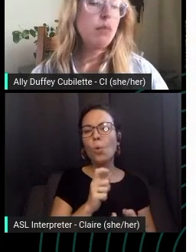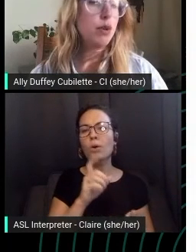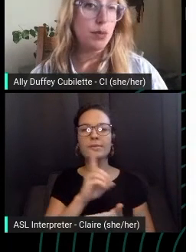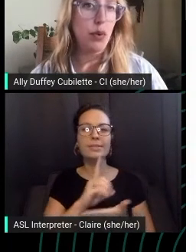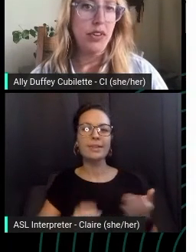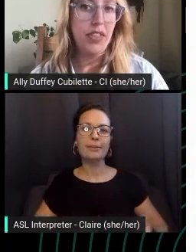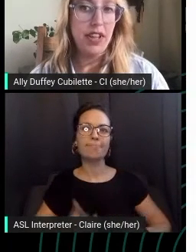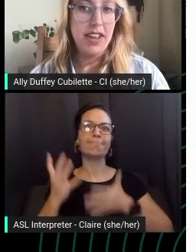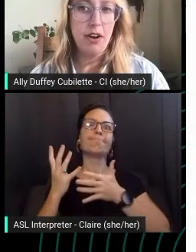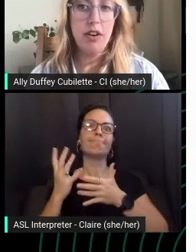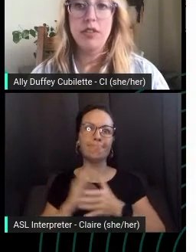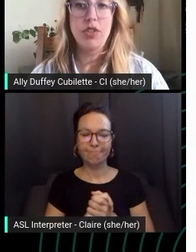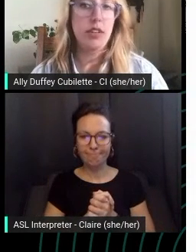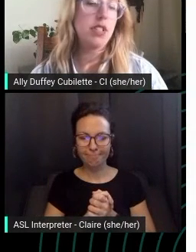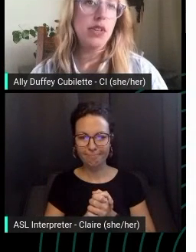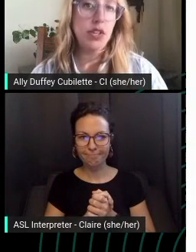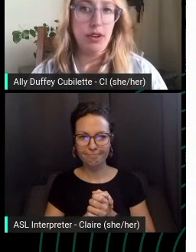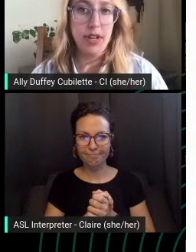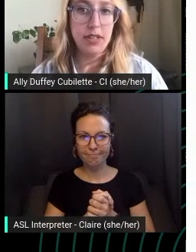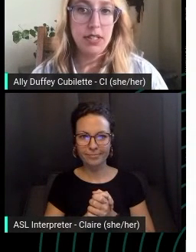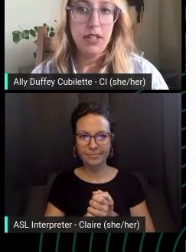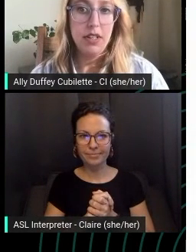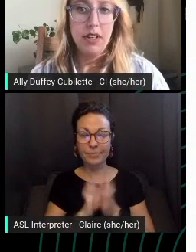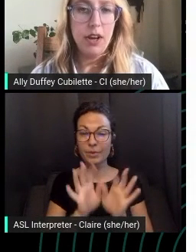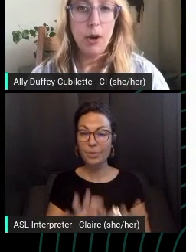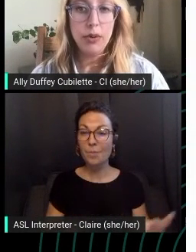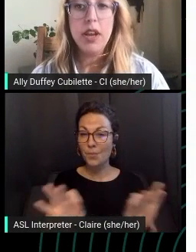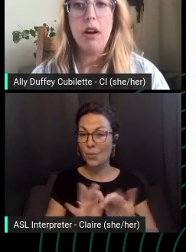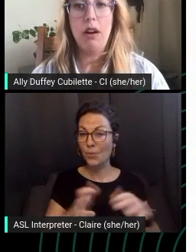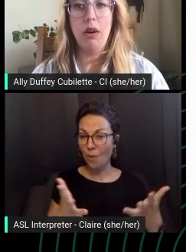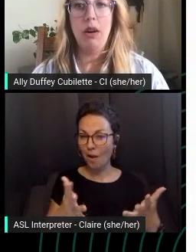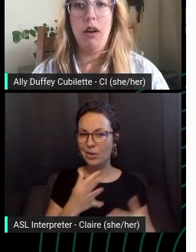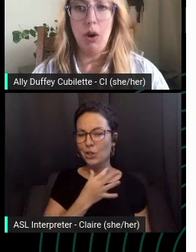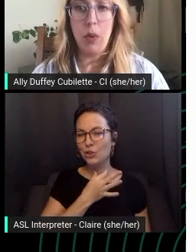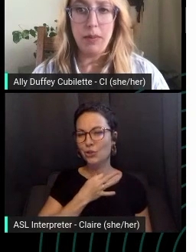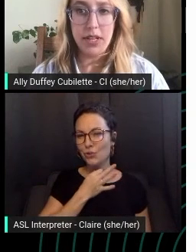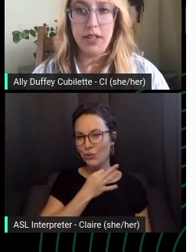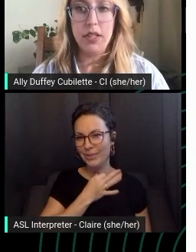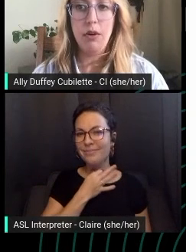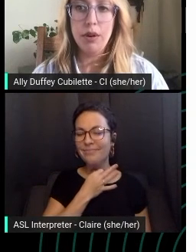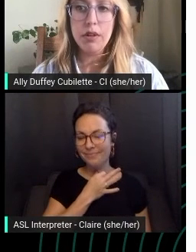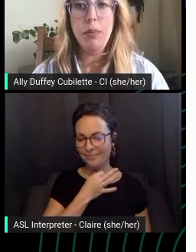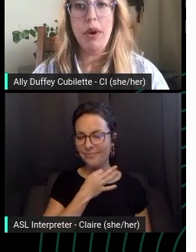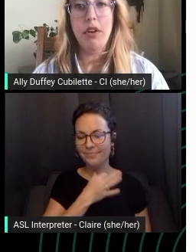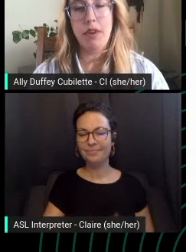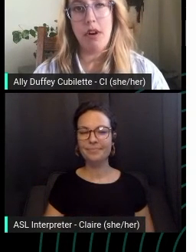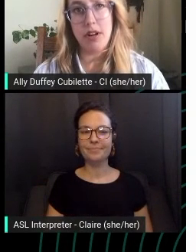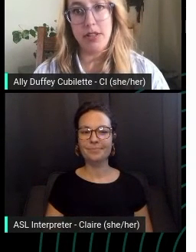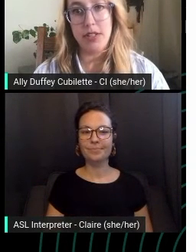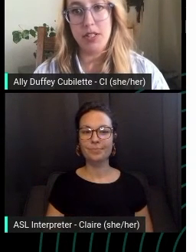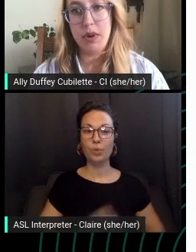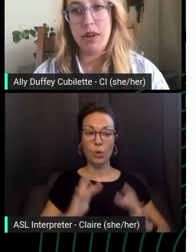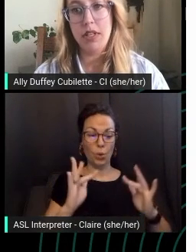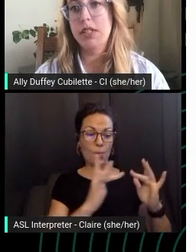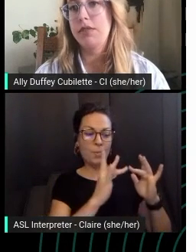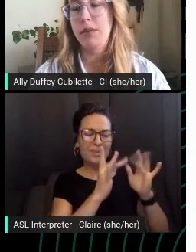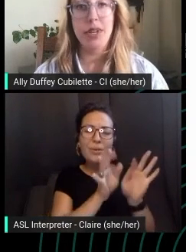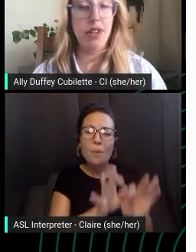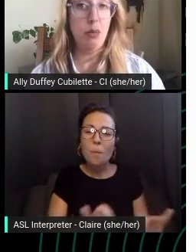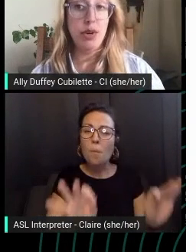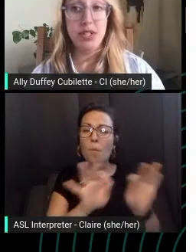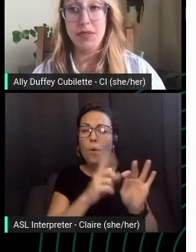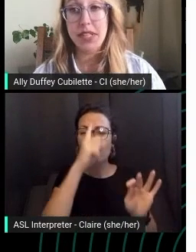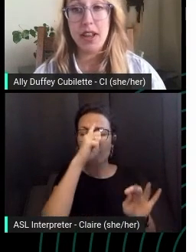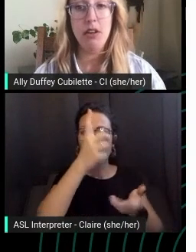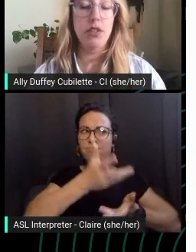I think the most important thing here is just to be curious. Not only are our websites a critical part of our audience experience, from